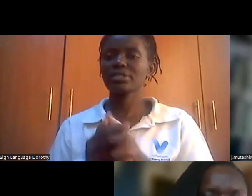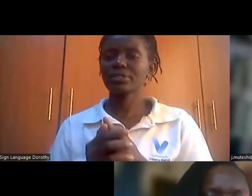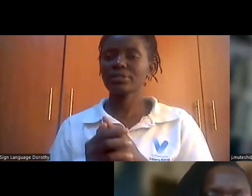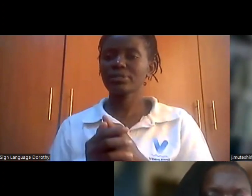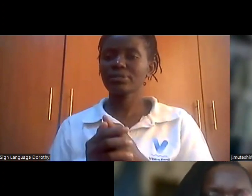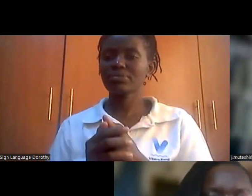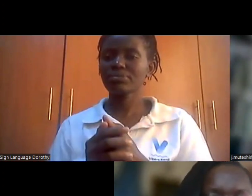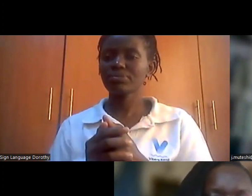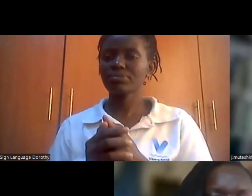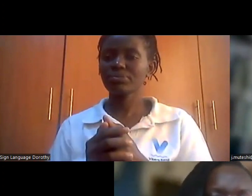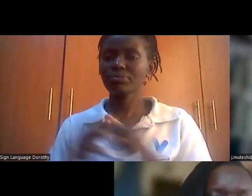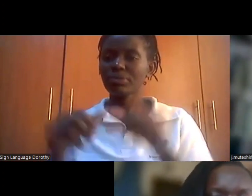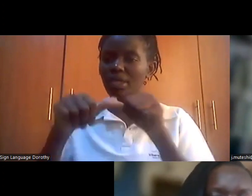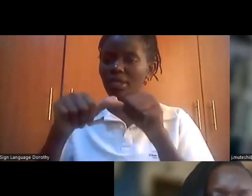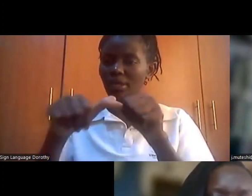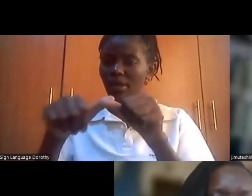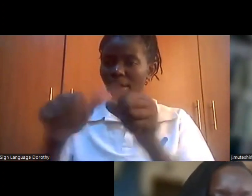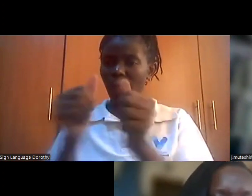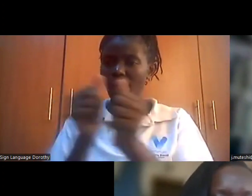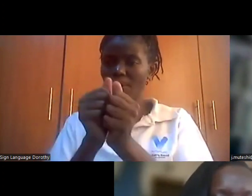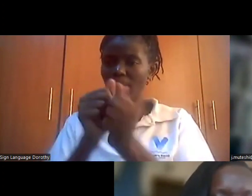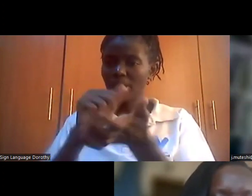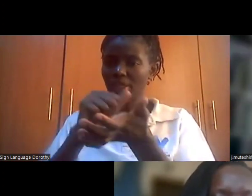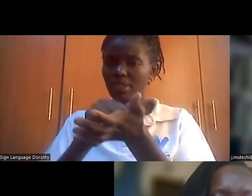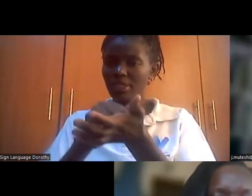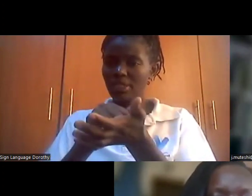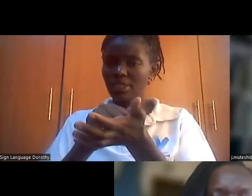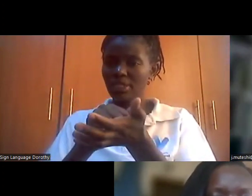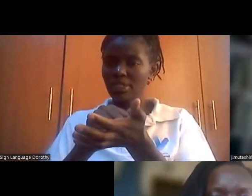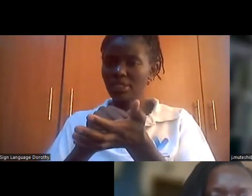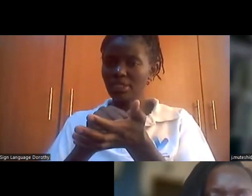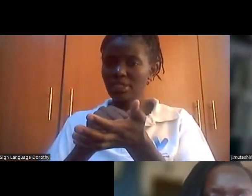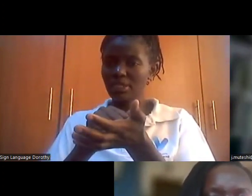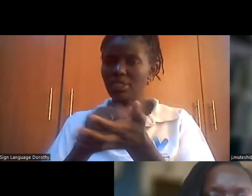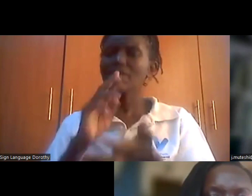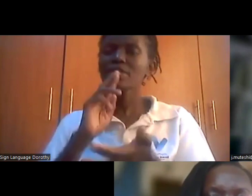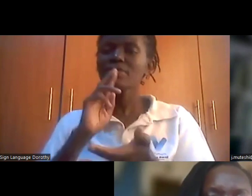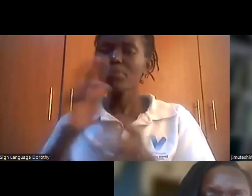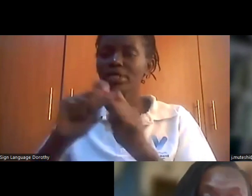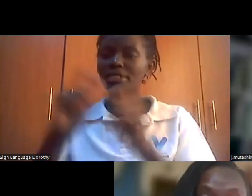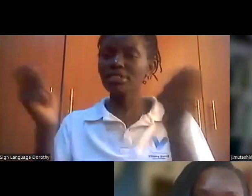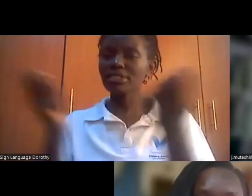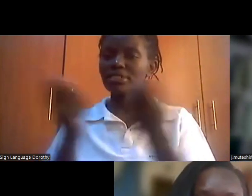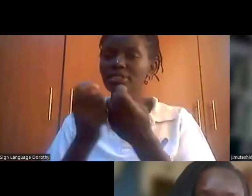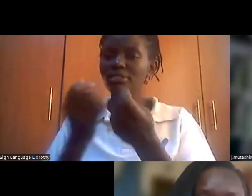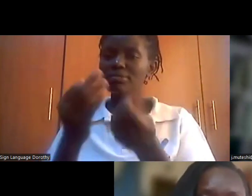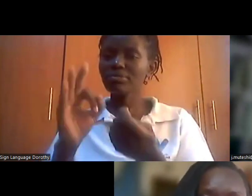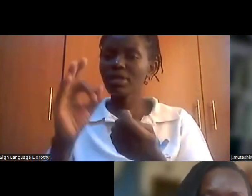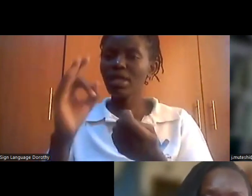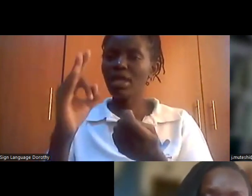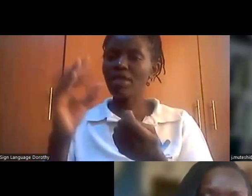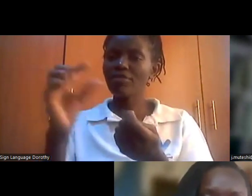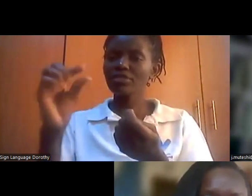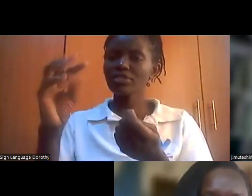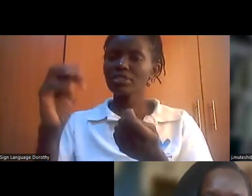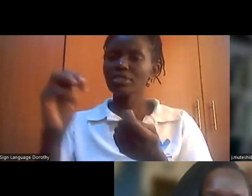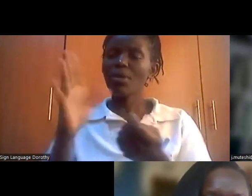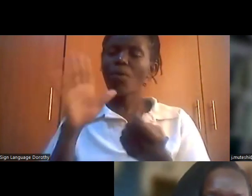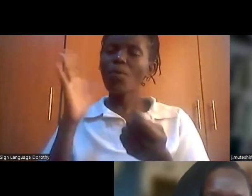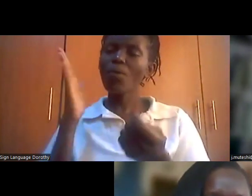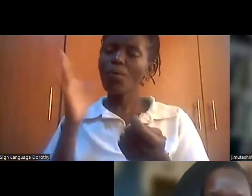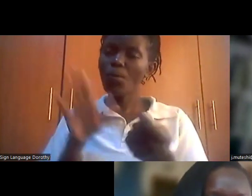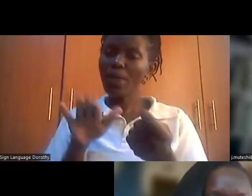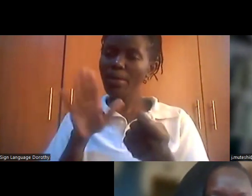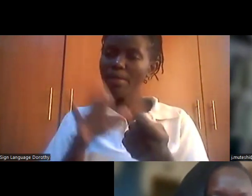To continue with that, still on the reported type of FGM among women aged 15 to